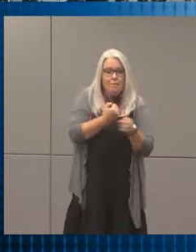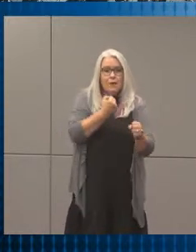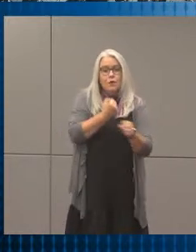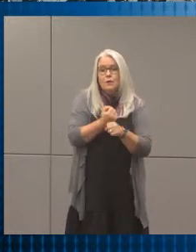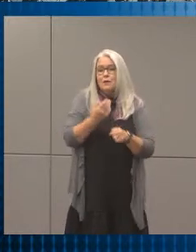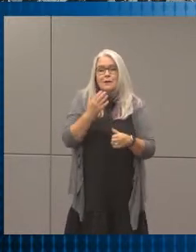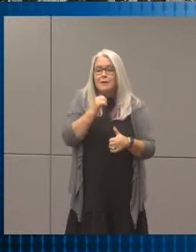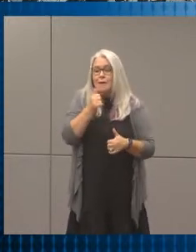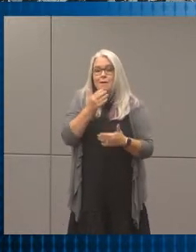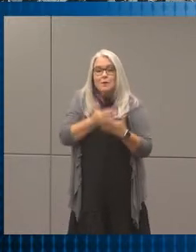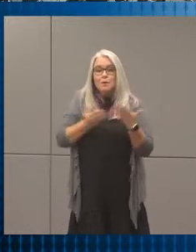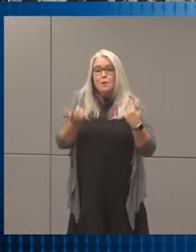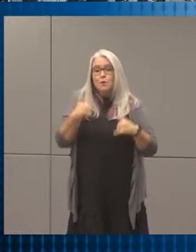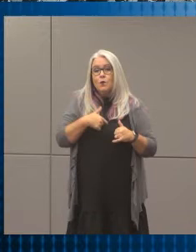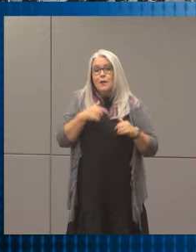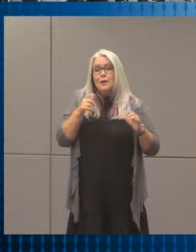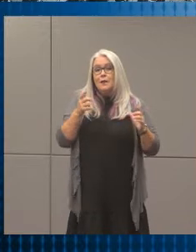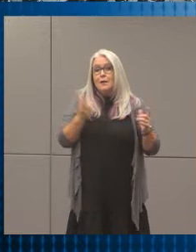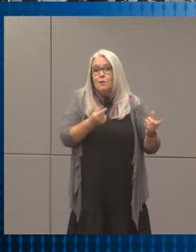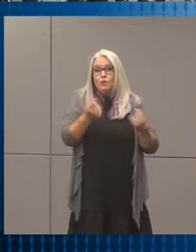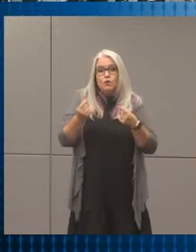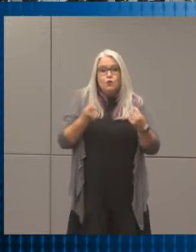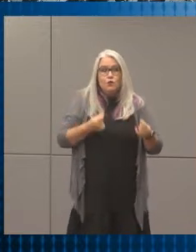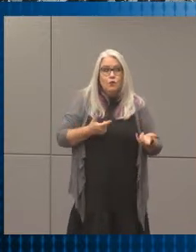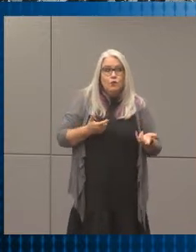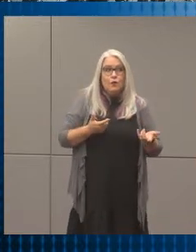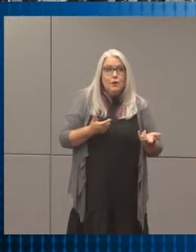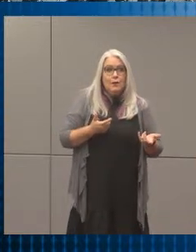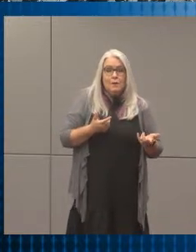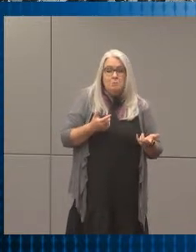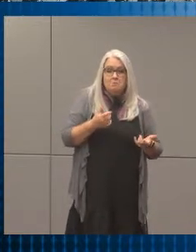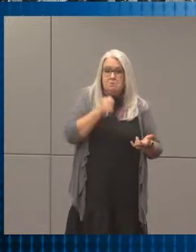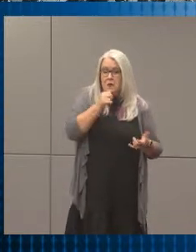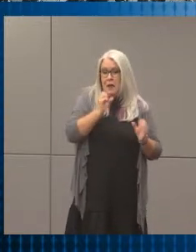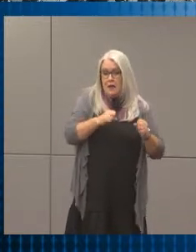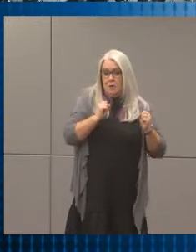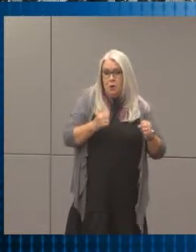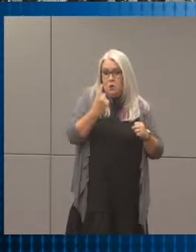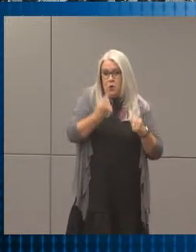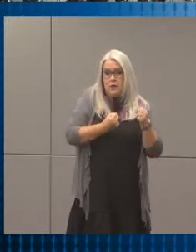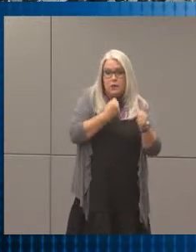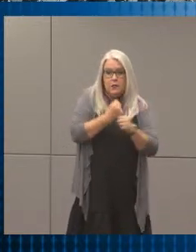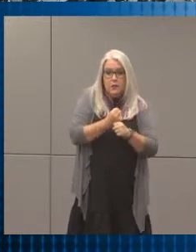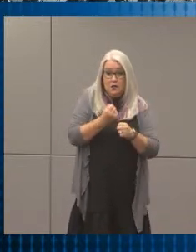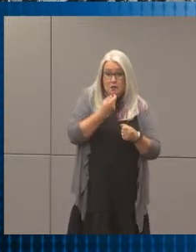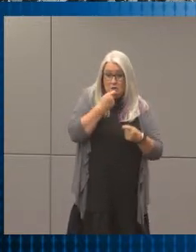do. I cannot confidently say we could do it in 1 year.